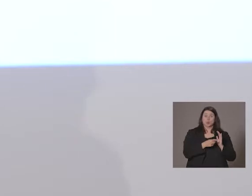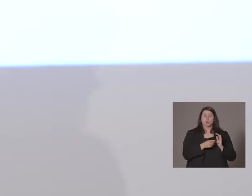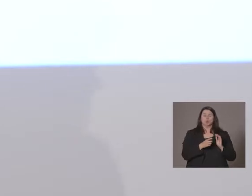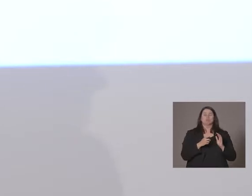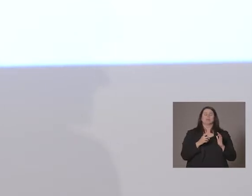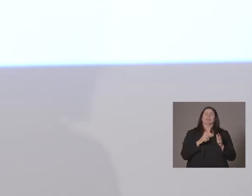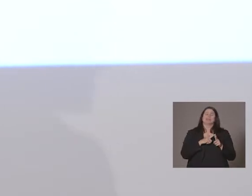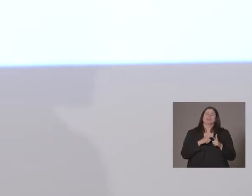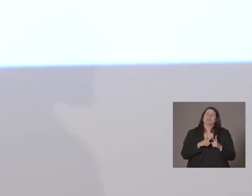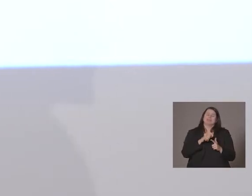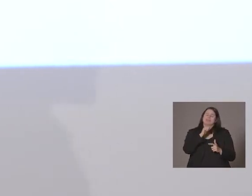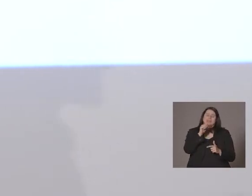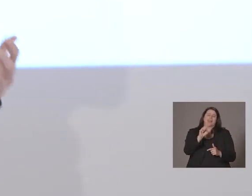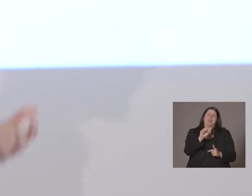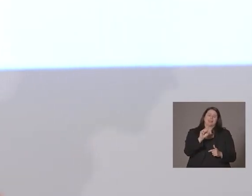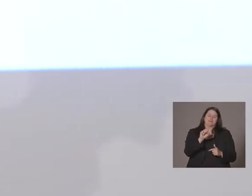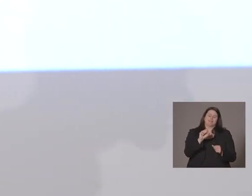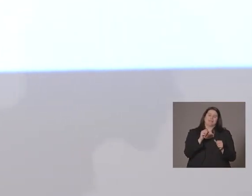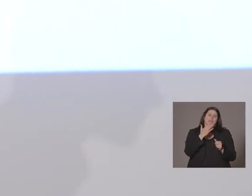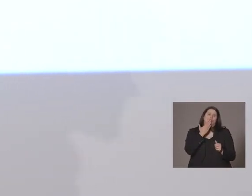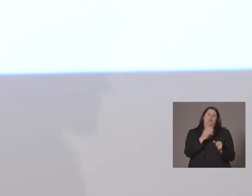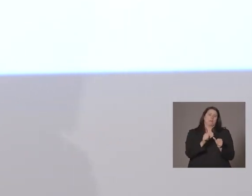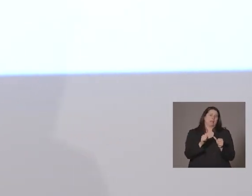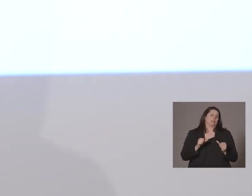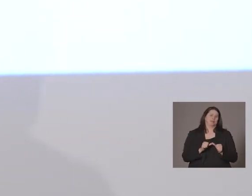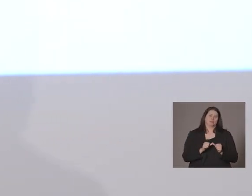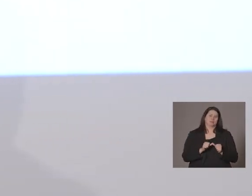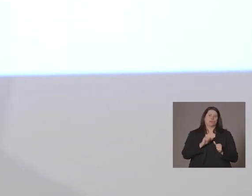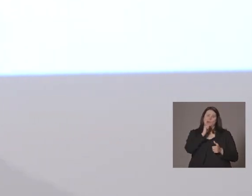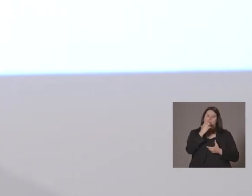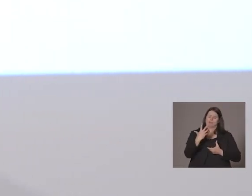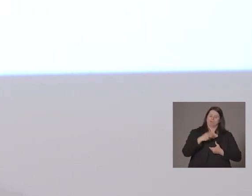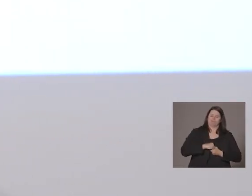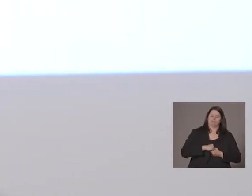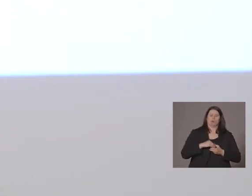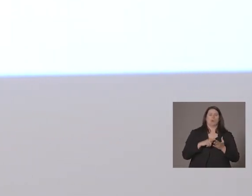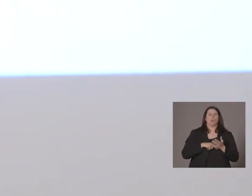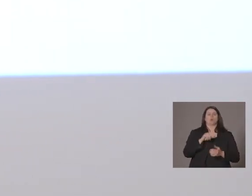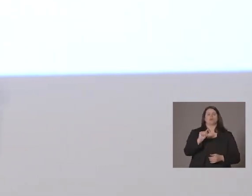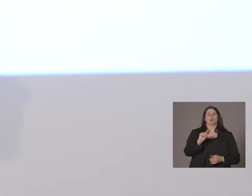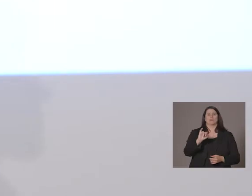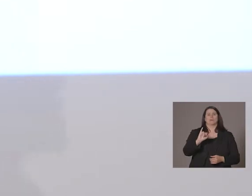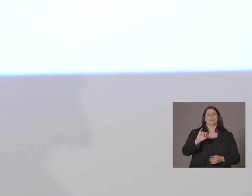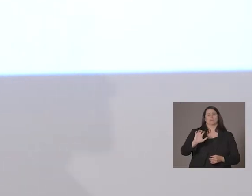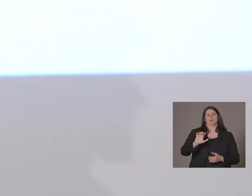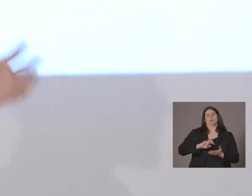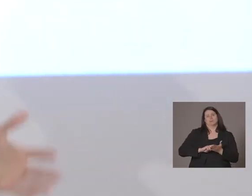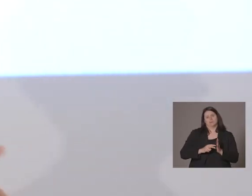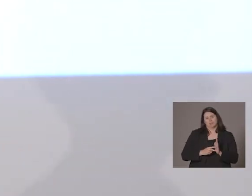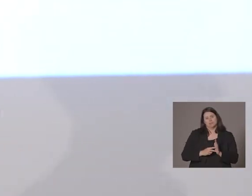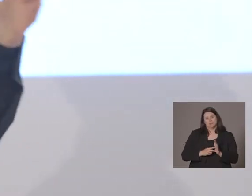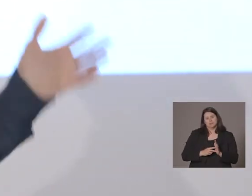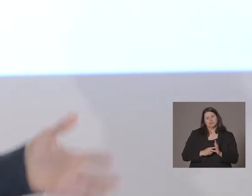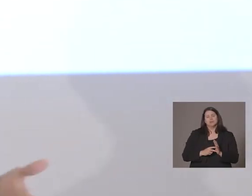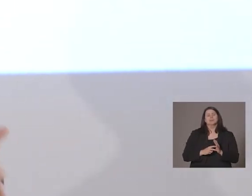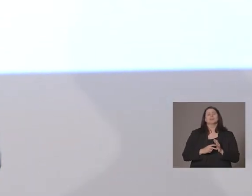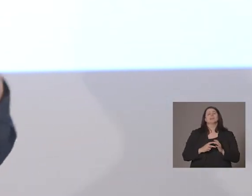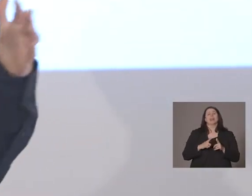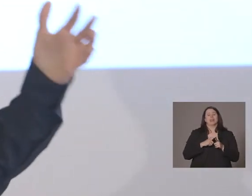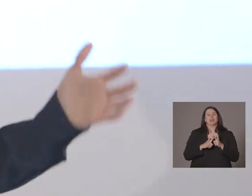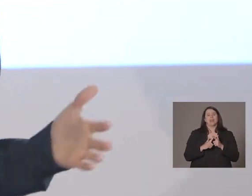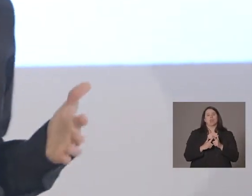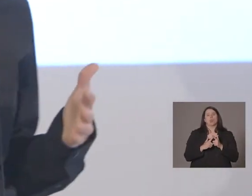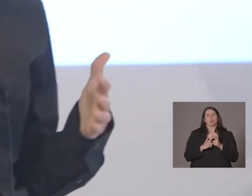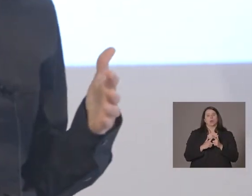not practicing it, we're not embodying what trauma-informed care means, and we're also then